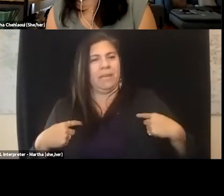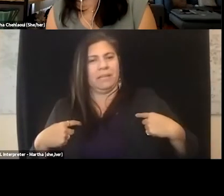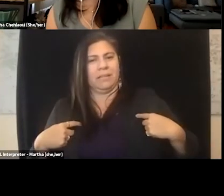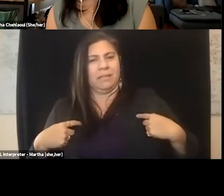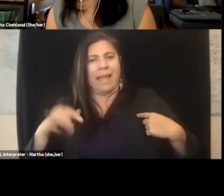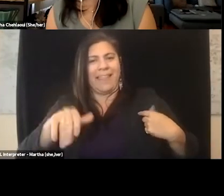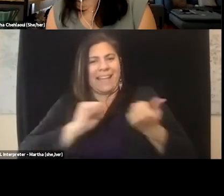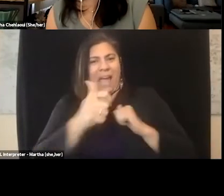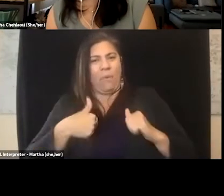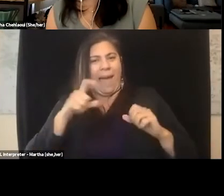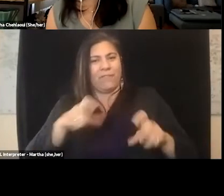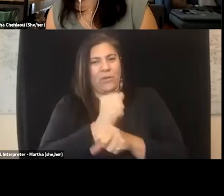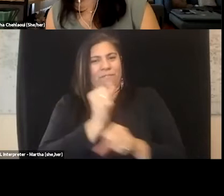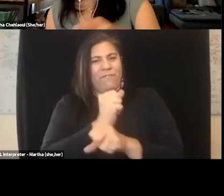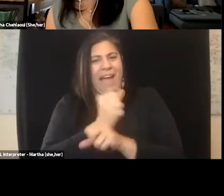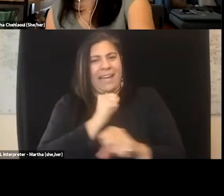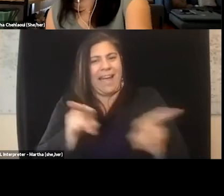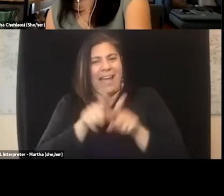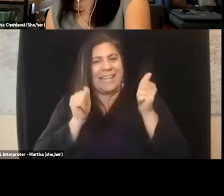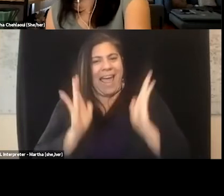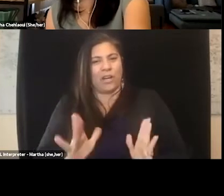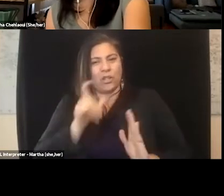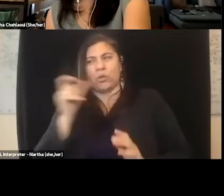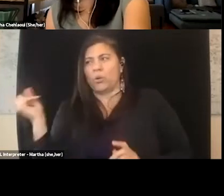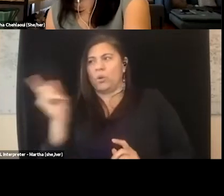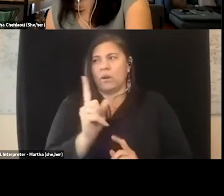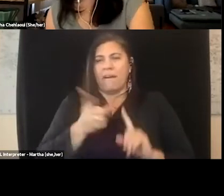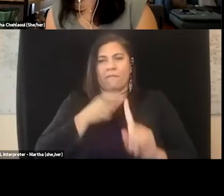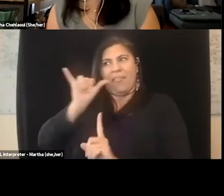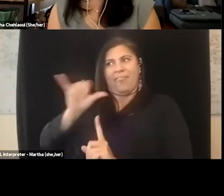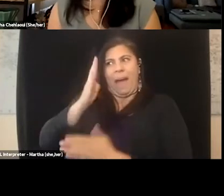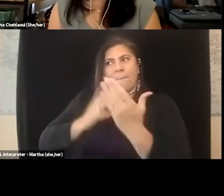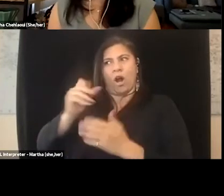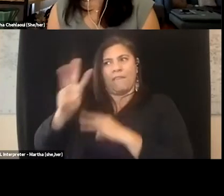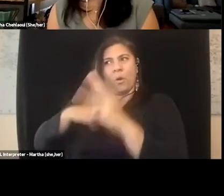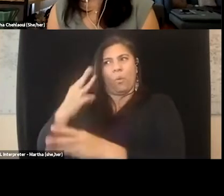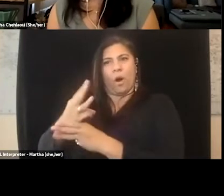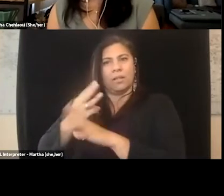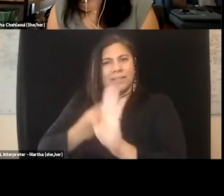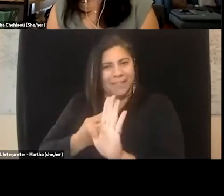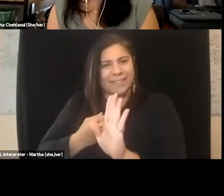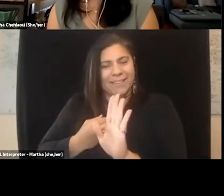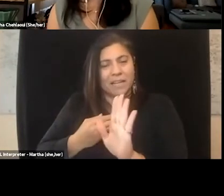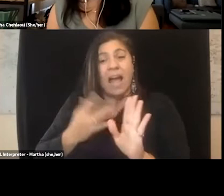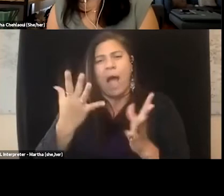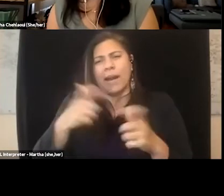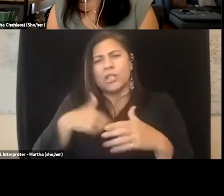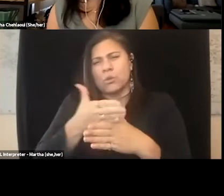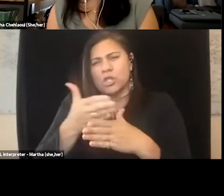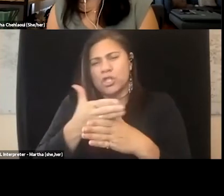fight as actors who come from this part of the world. I wanted to share something, like when I was doing my